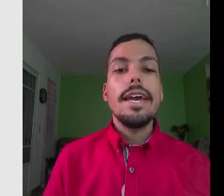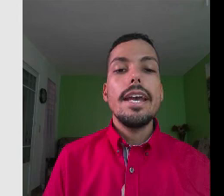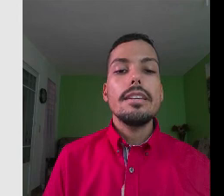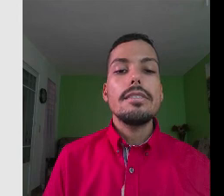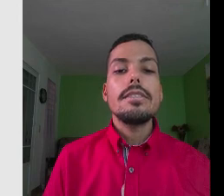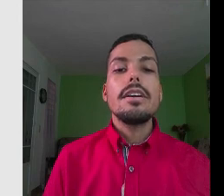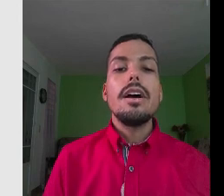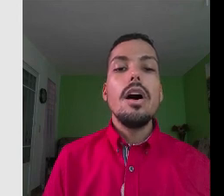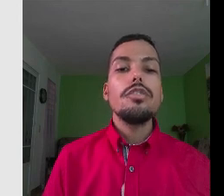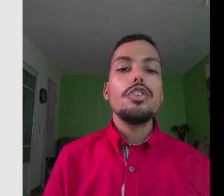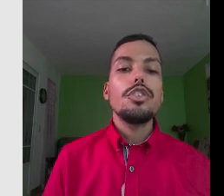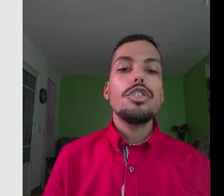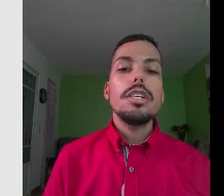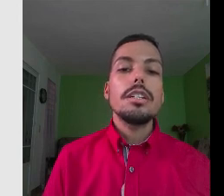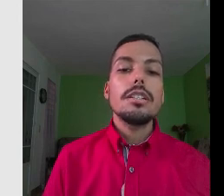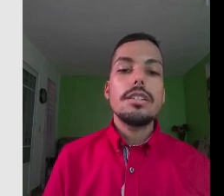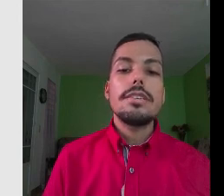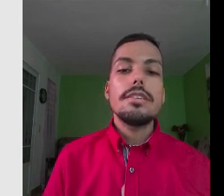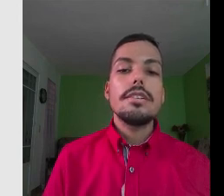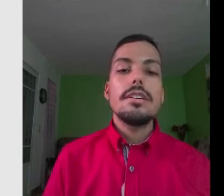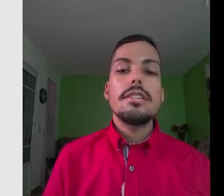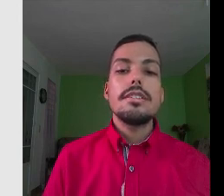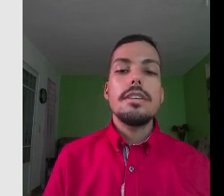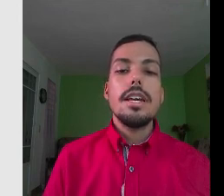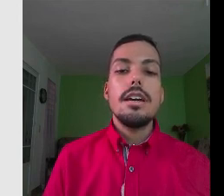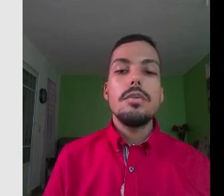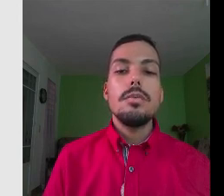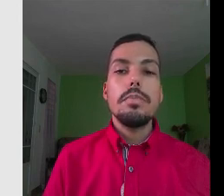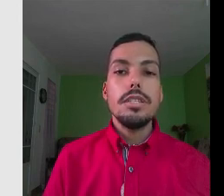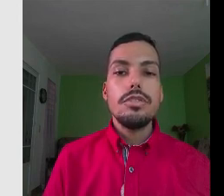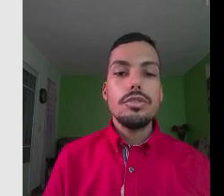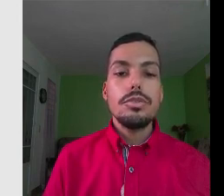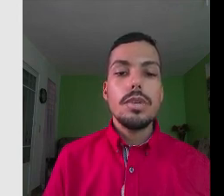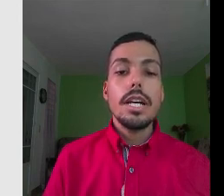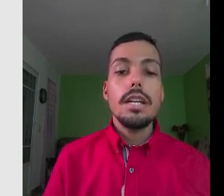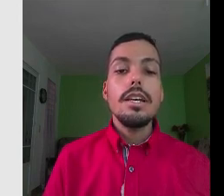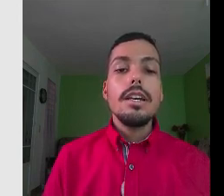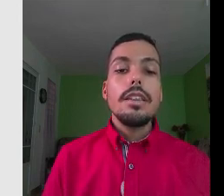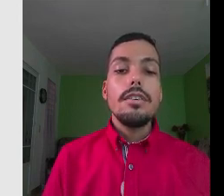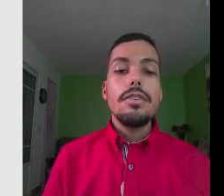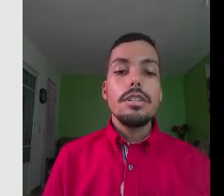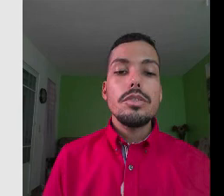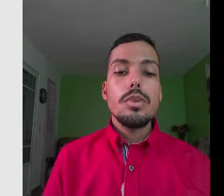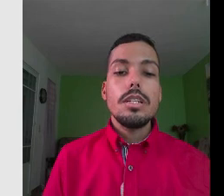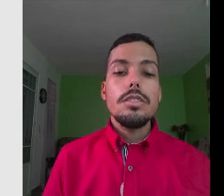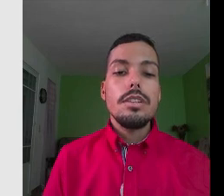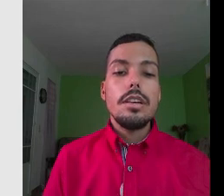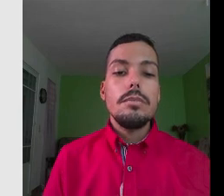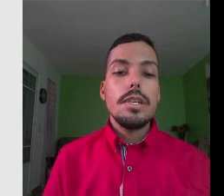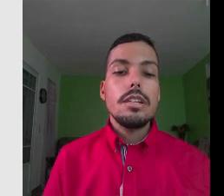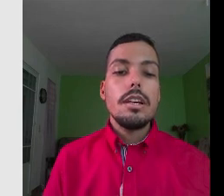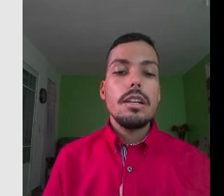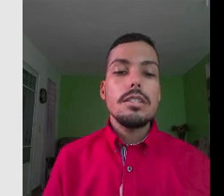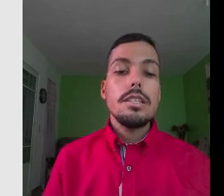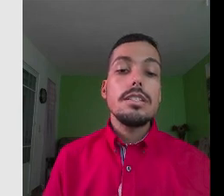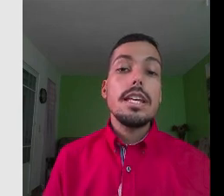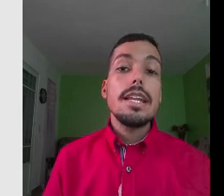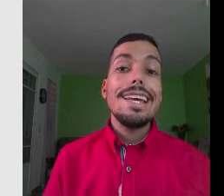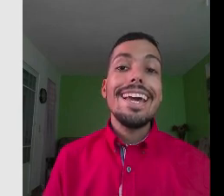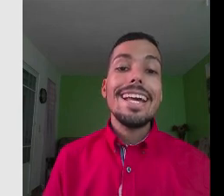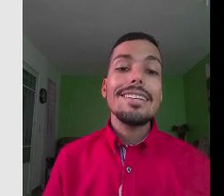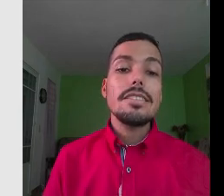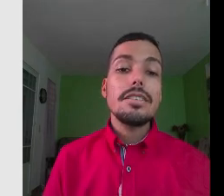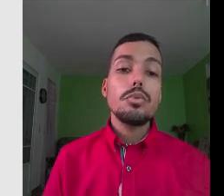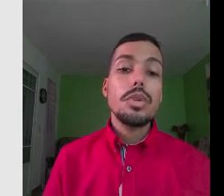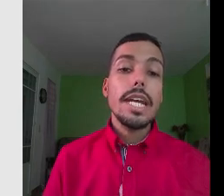Write X under the X sound pictures, right? The first one is done because this is